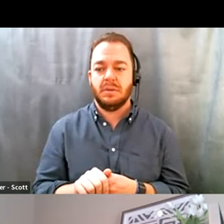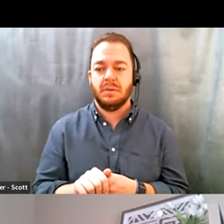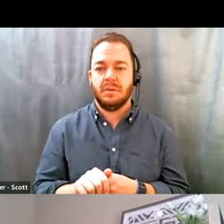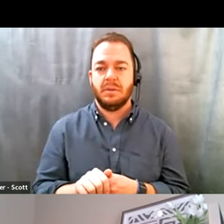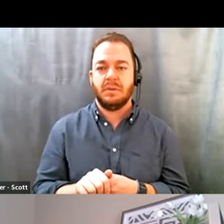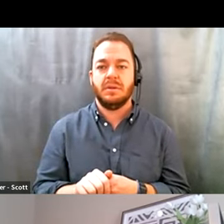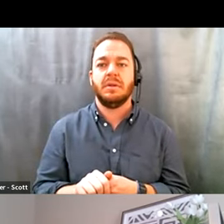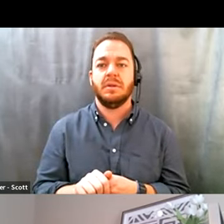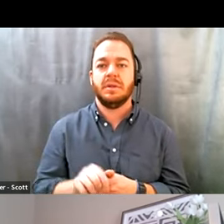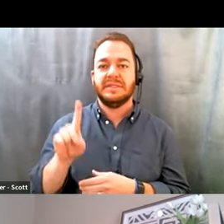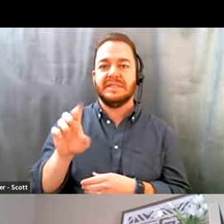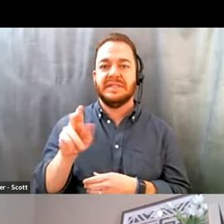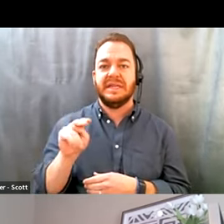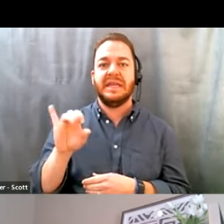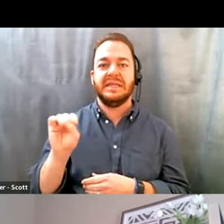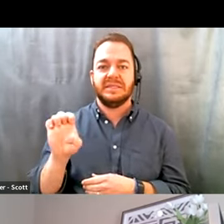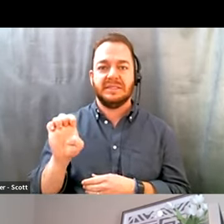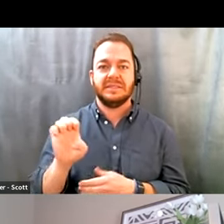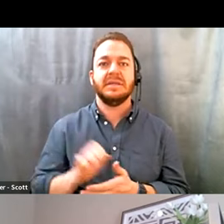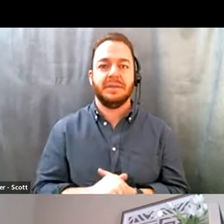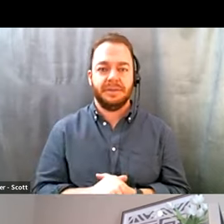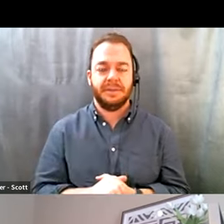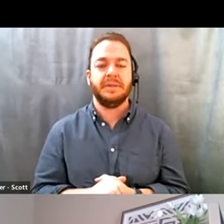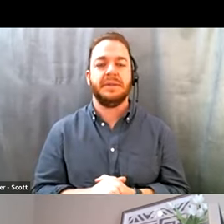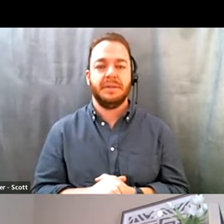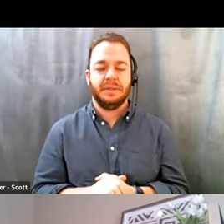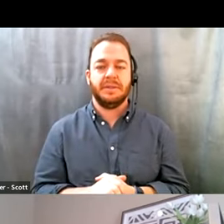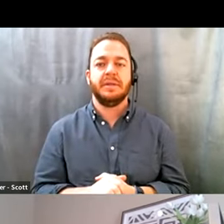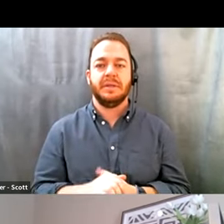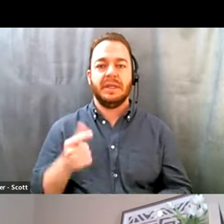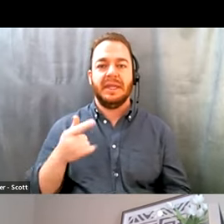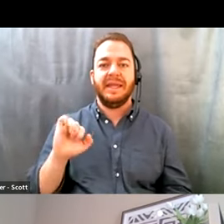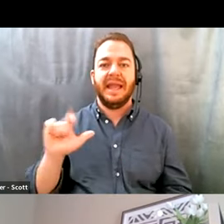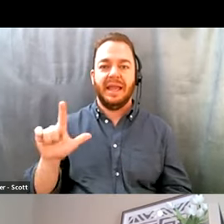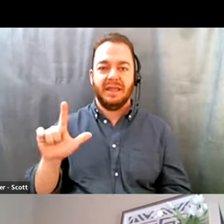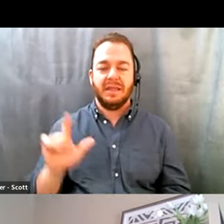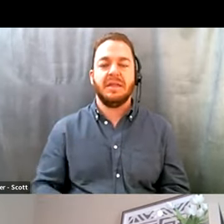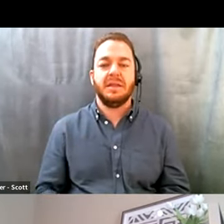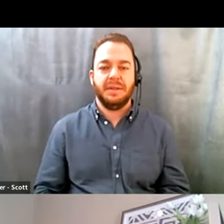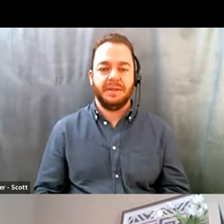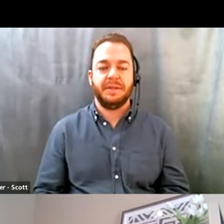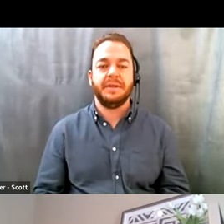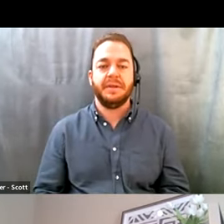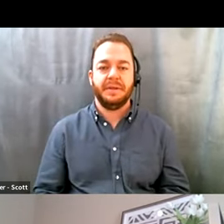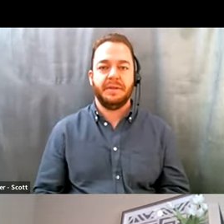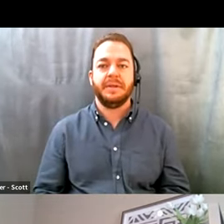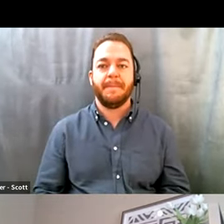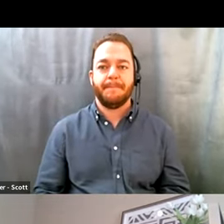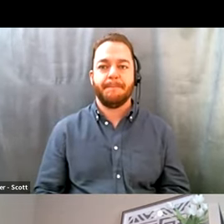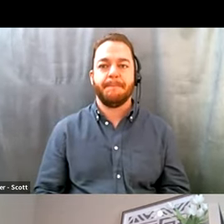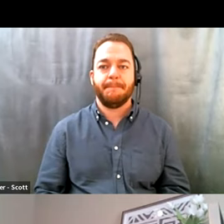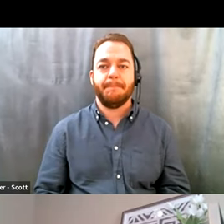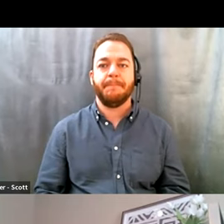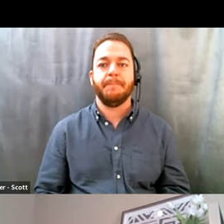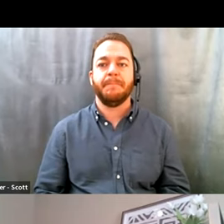I see Denise. Yep. Gail. Present. Great. We